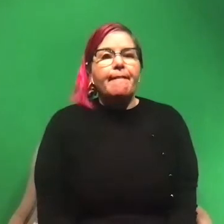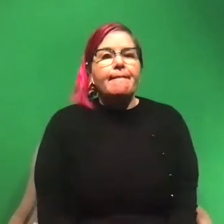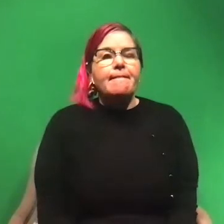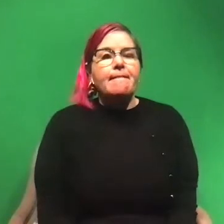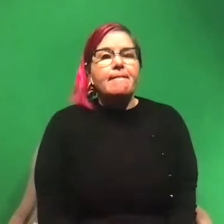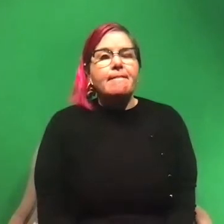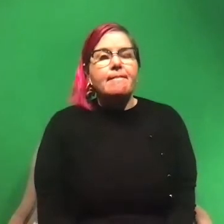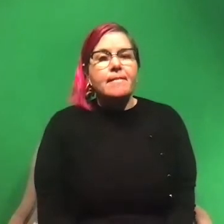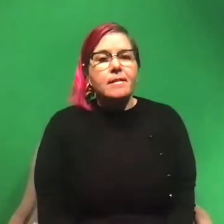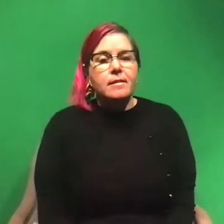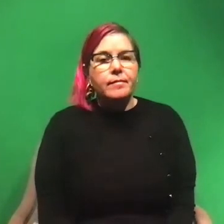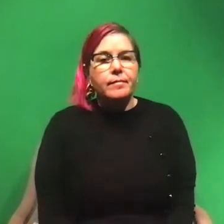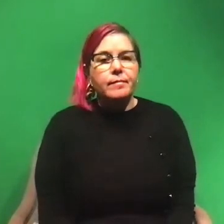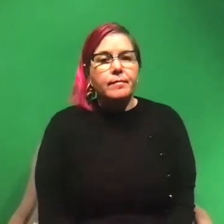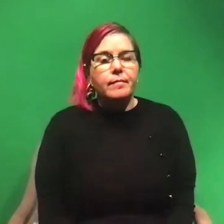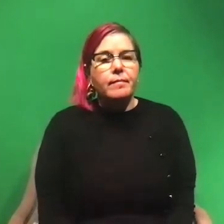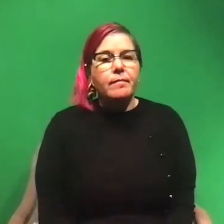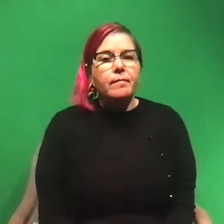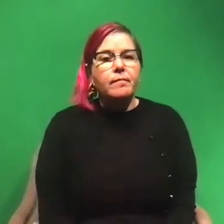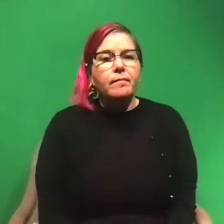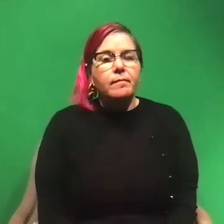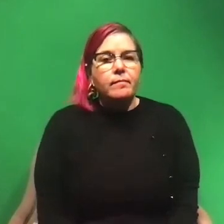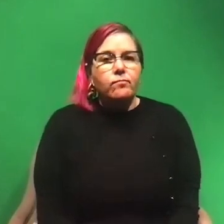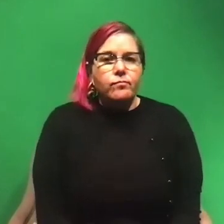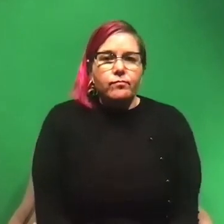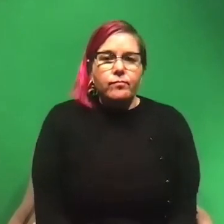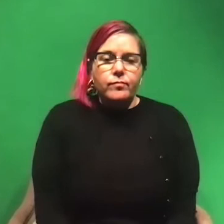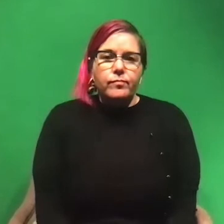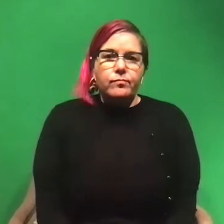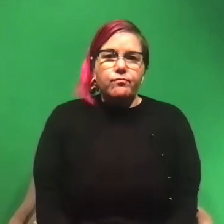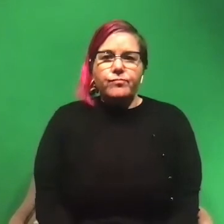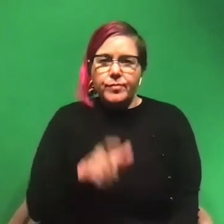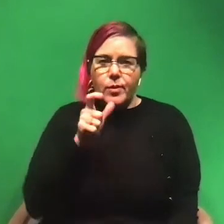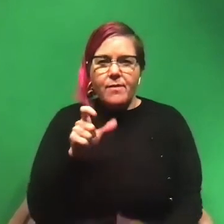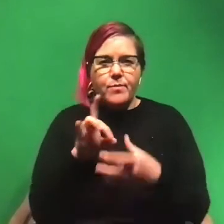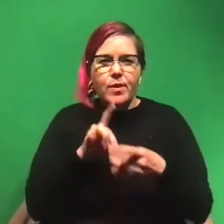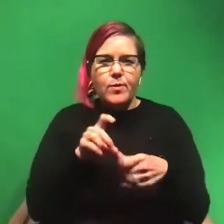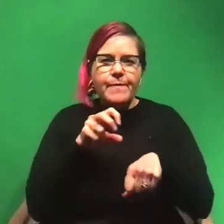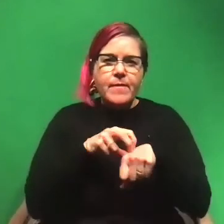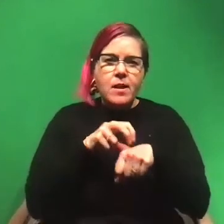In common, doesn't have to be virus.